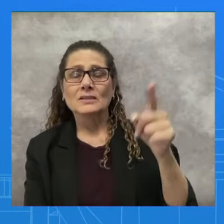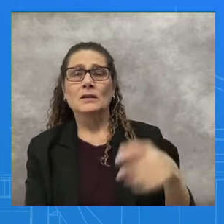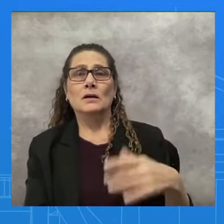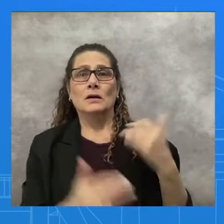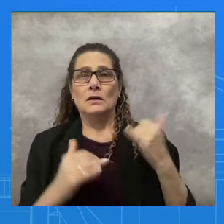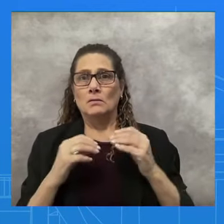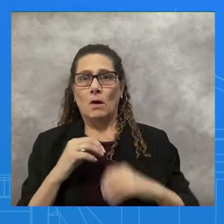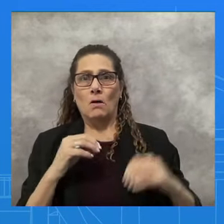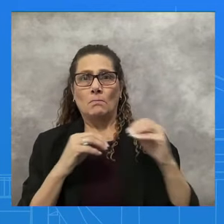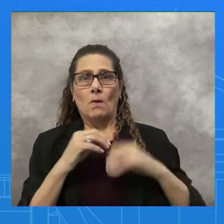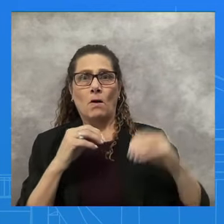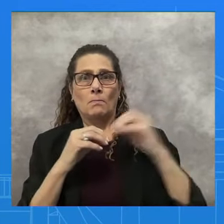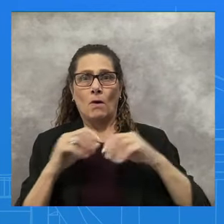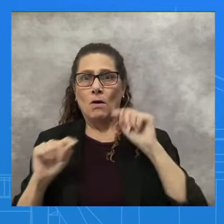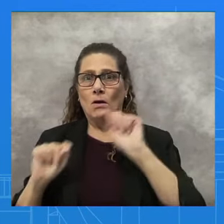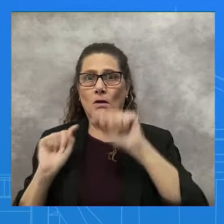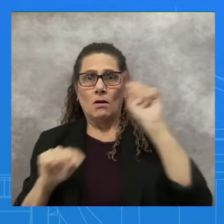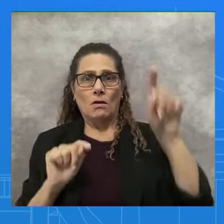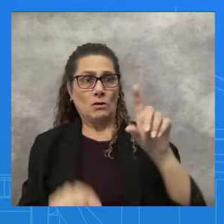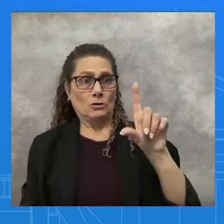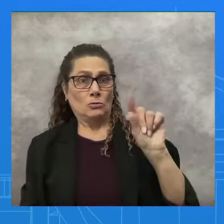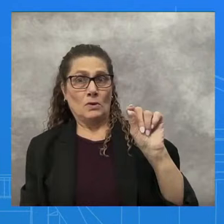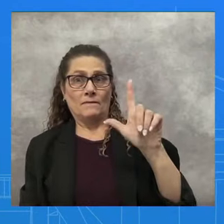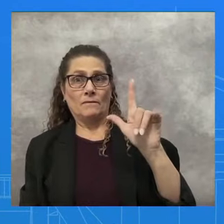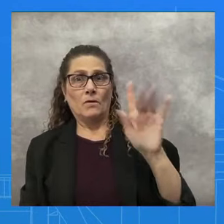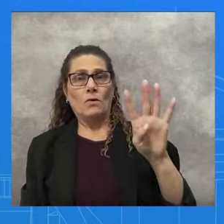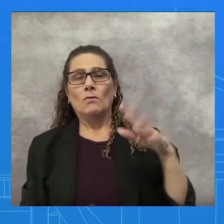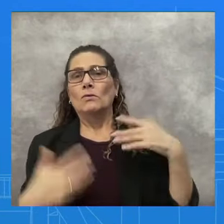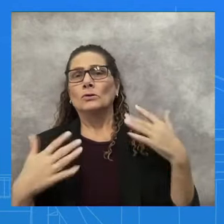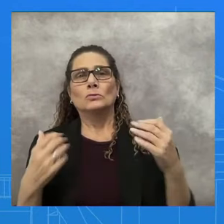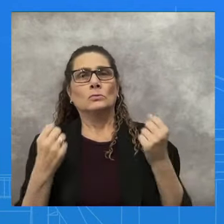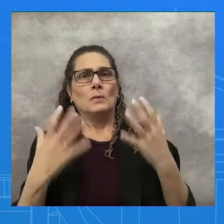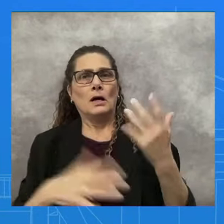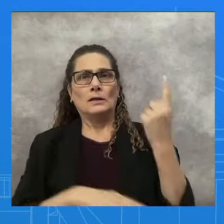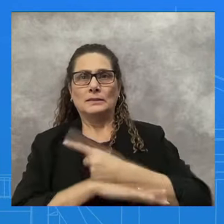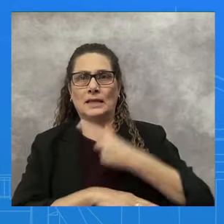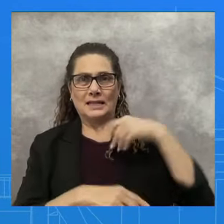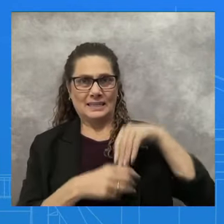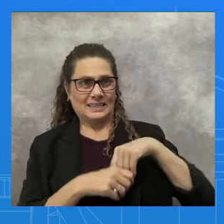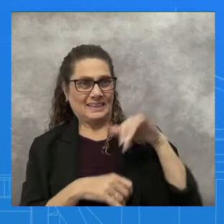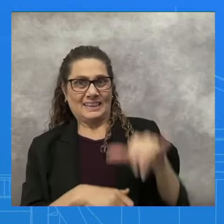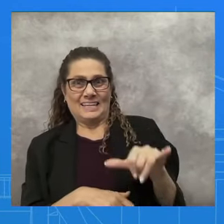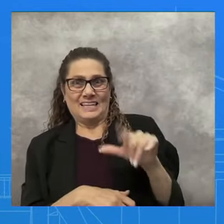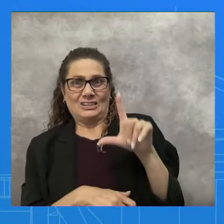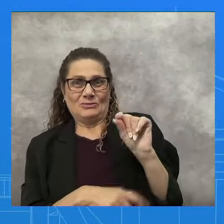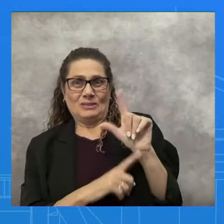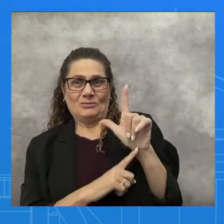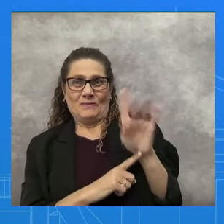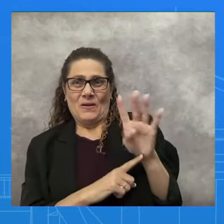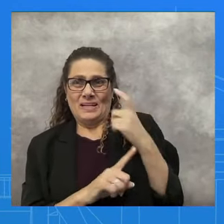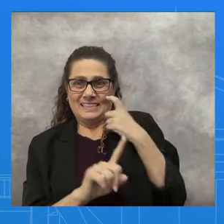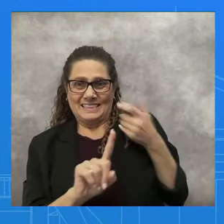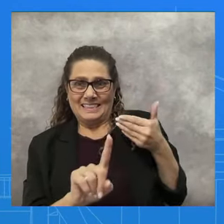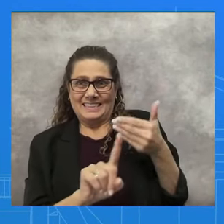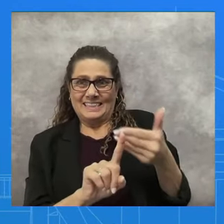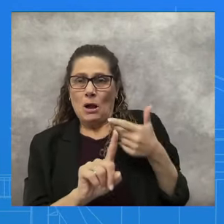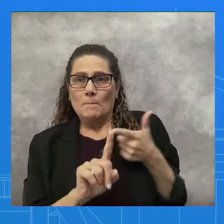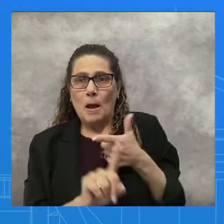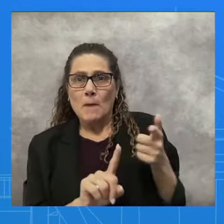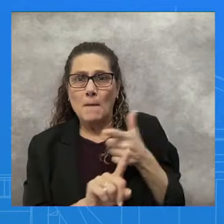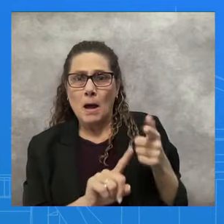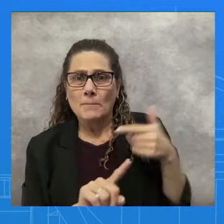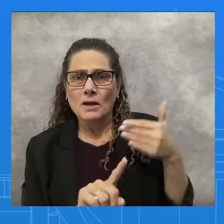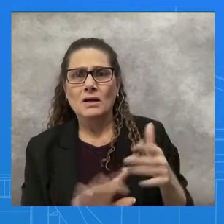than there have been days in the year. Gotta think about that one. Through executive action and implementation of